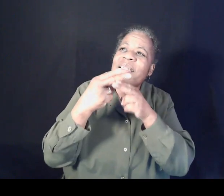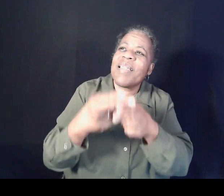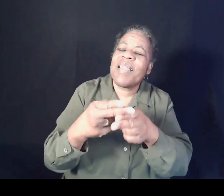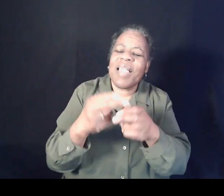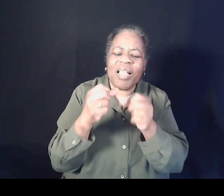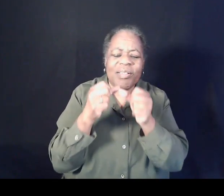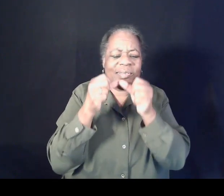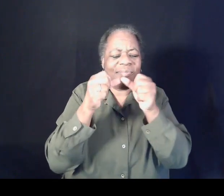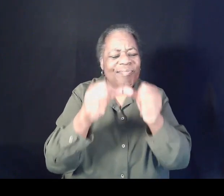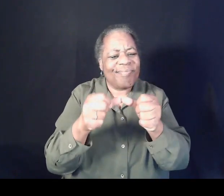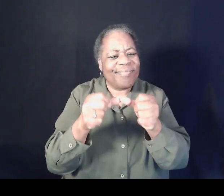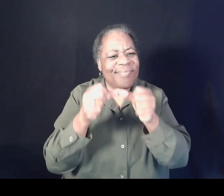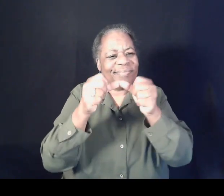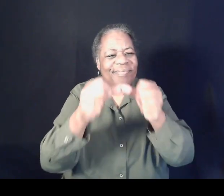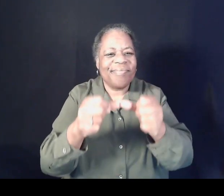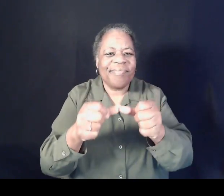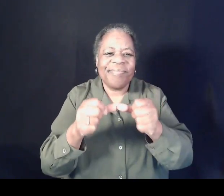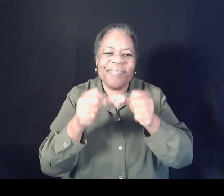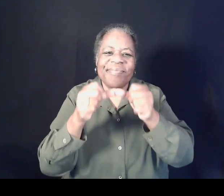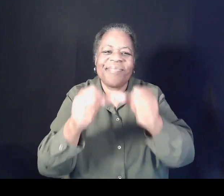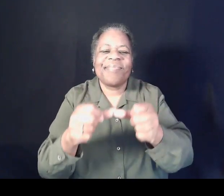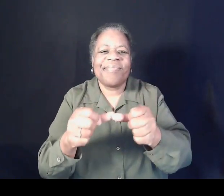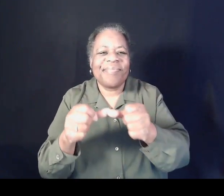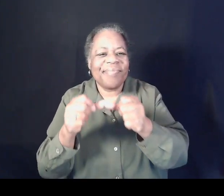bless your name.